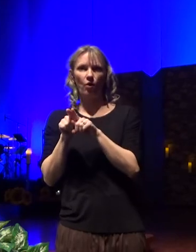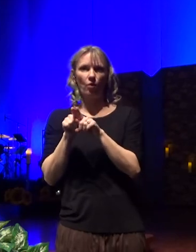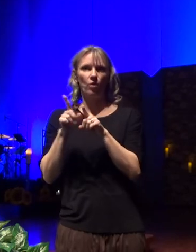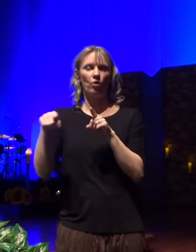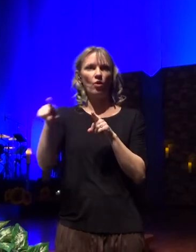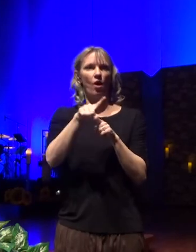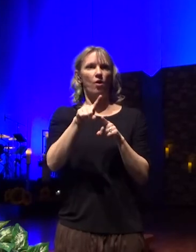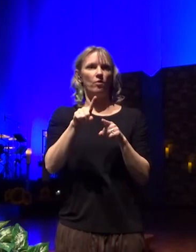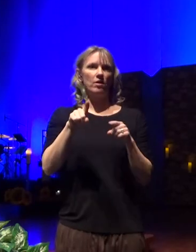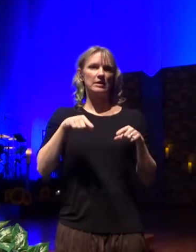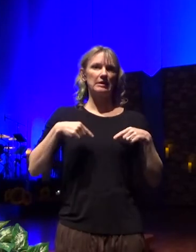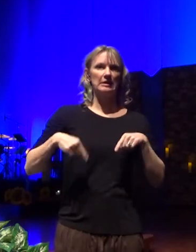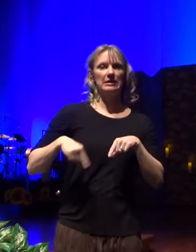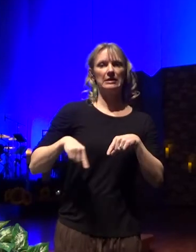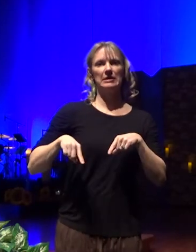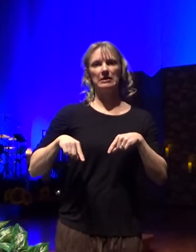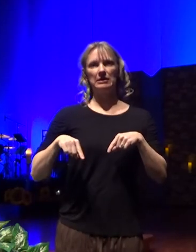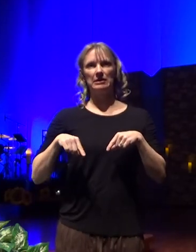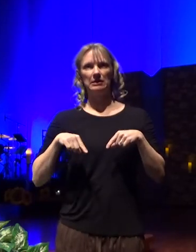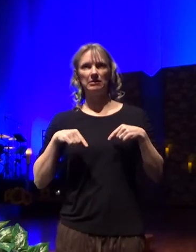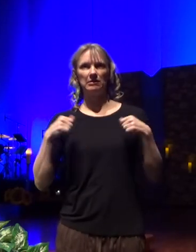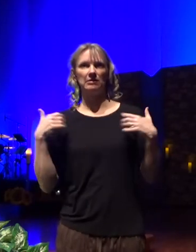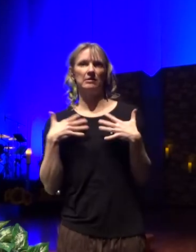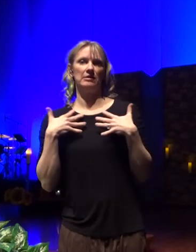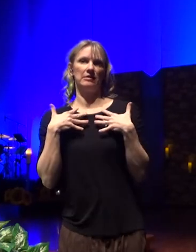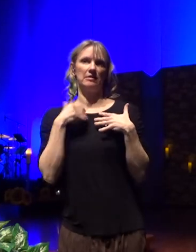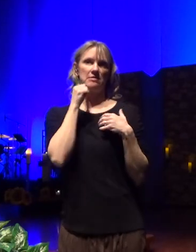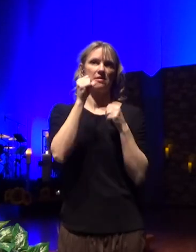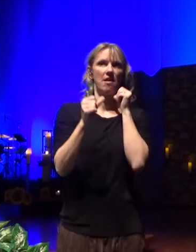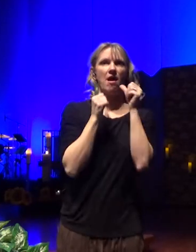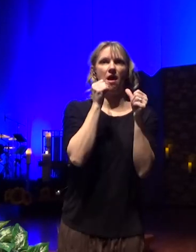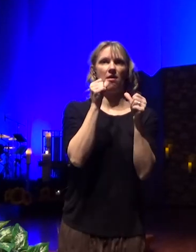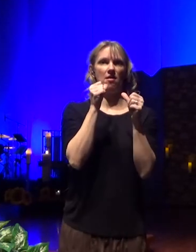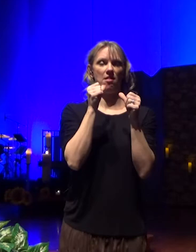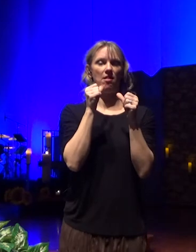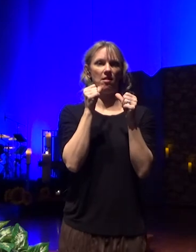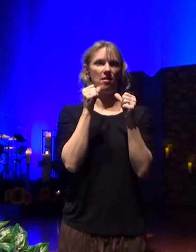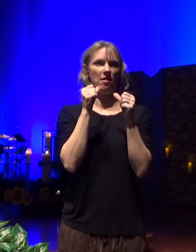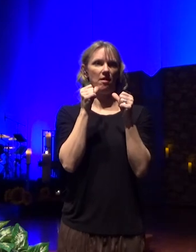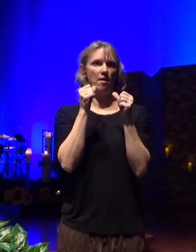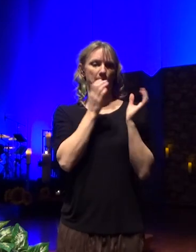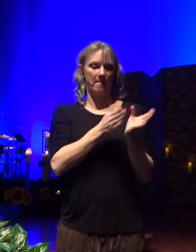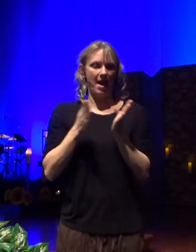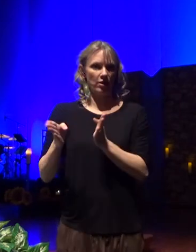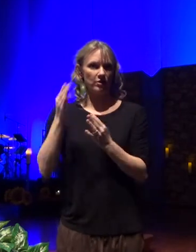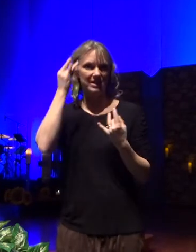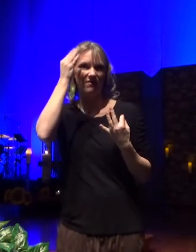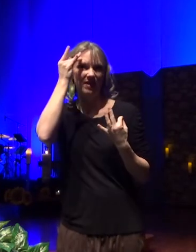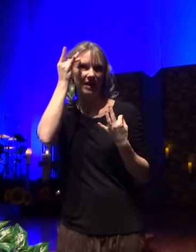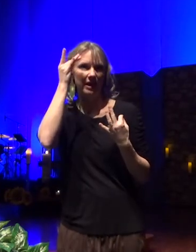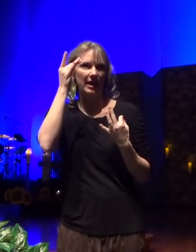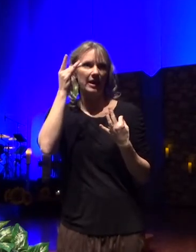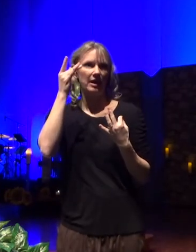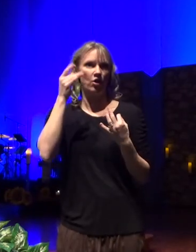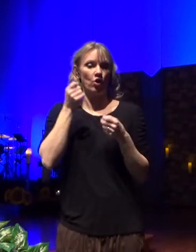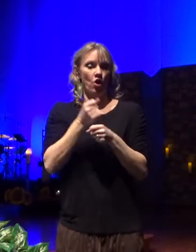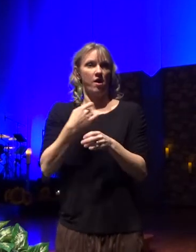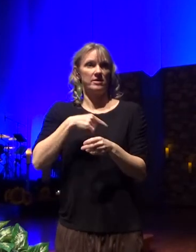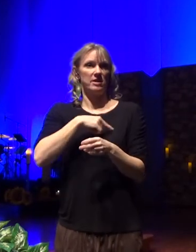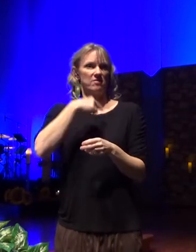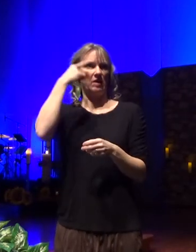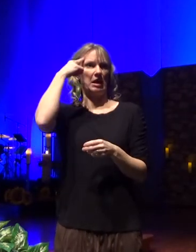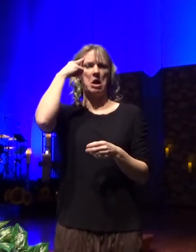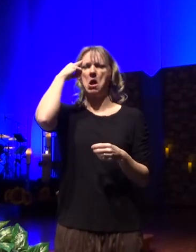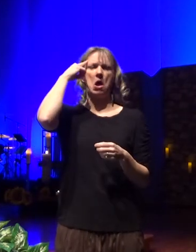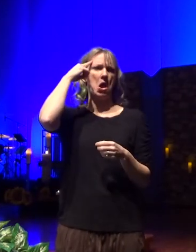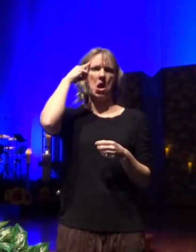all the inhibitions, the inward denials, the old patterns of thinking that would